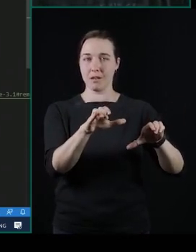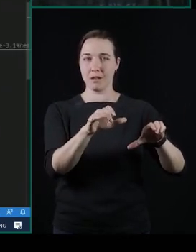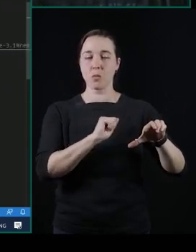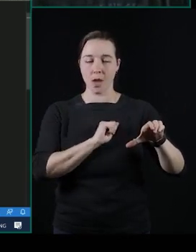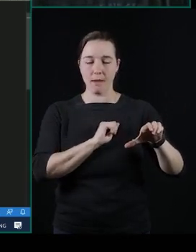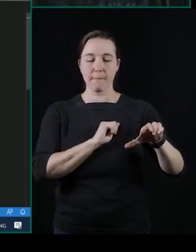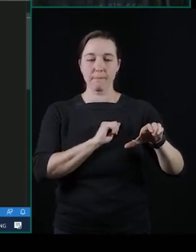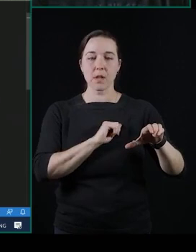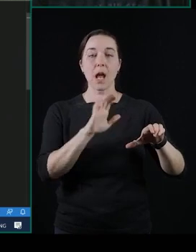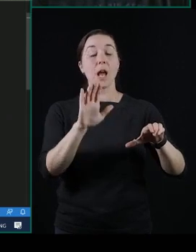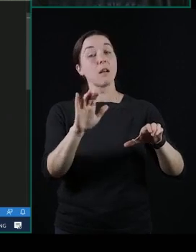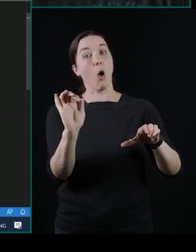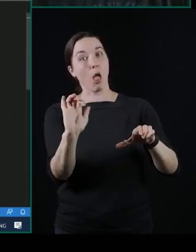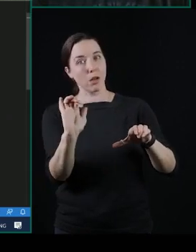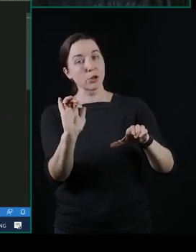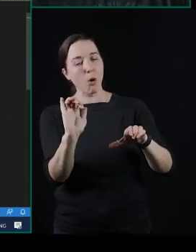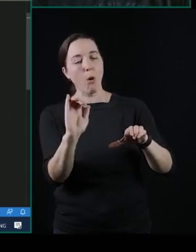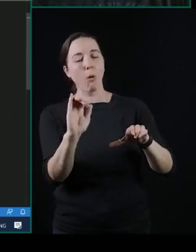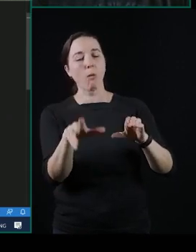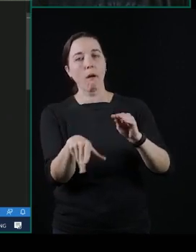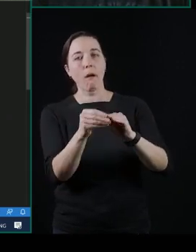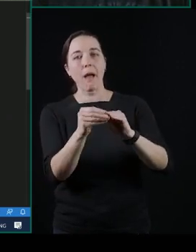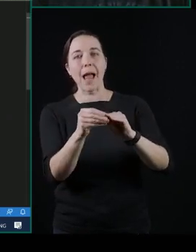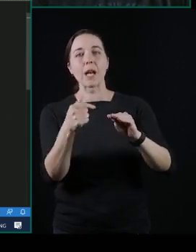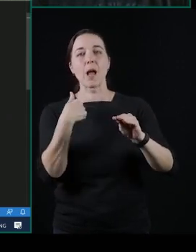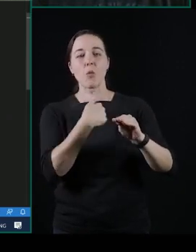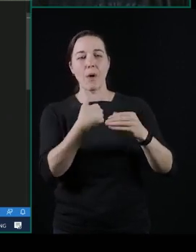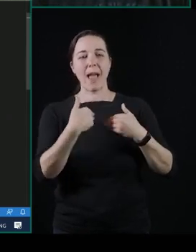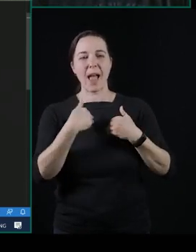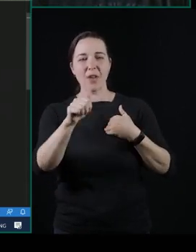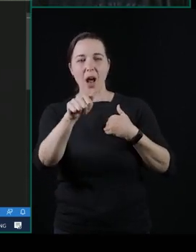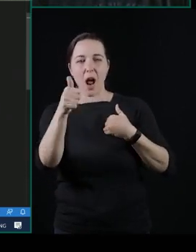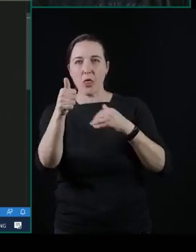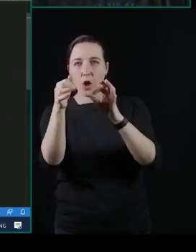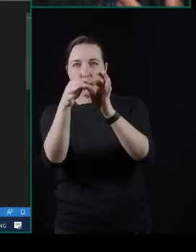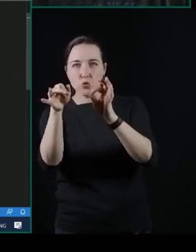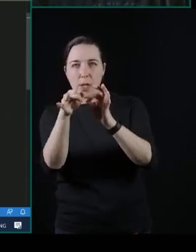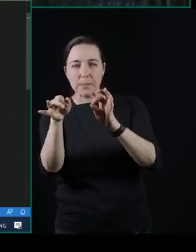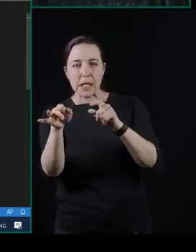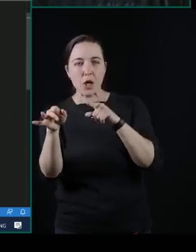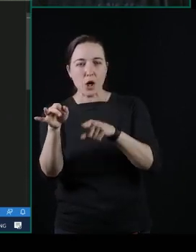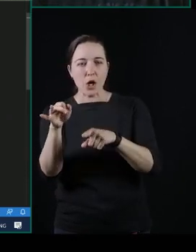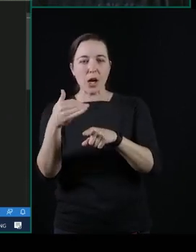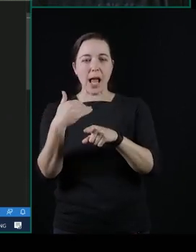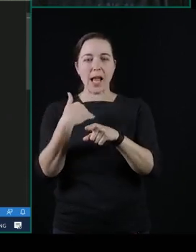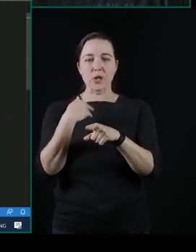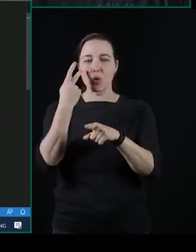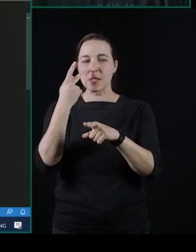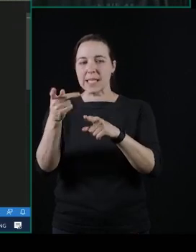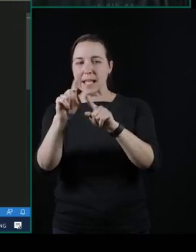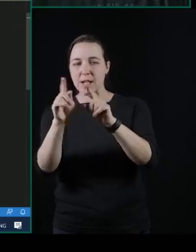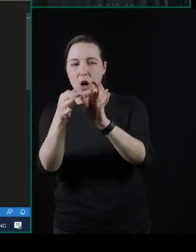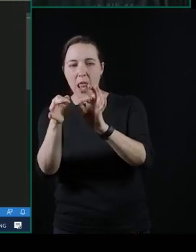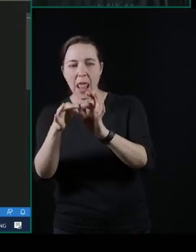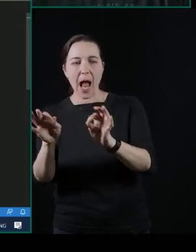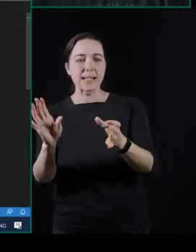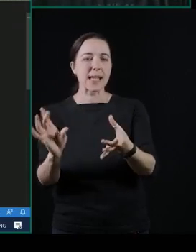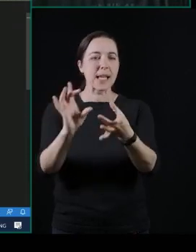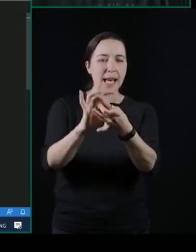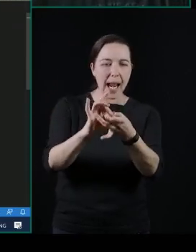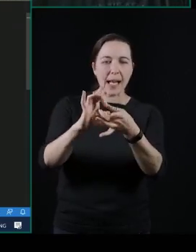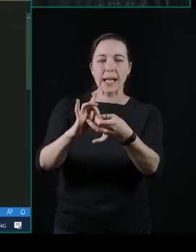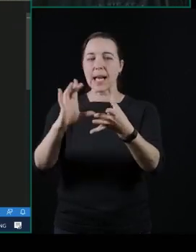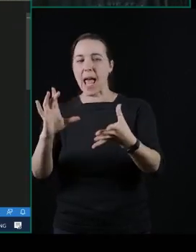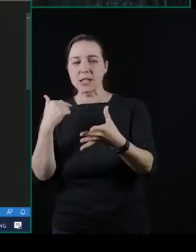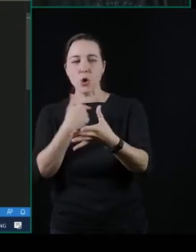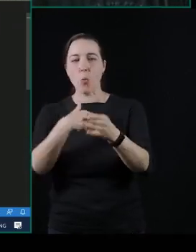state. And furthermore, we have some other filtering here with strings client begin and client disconnect, and